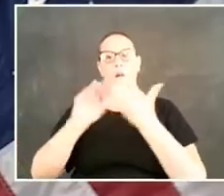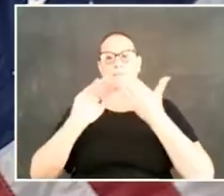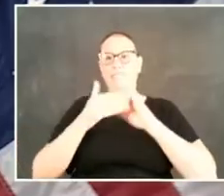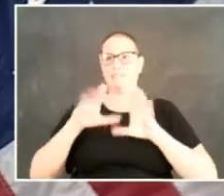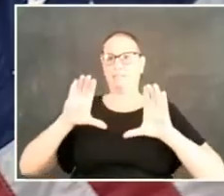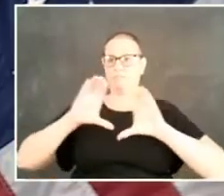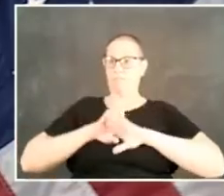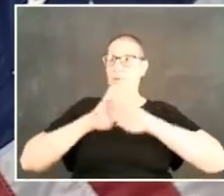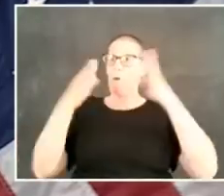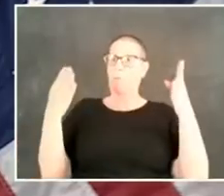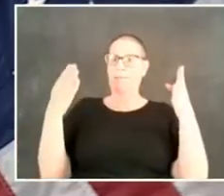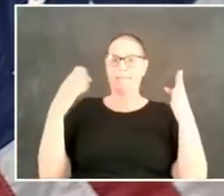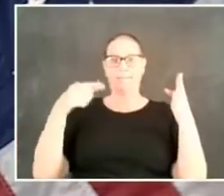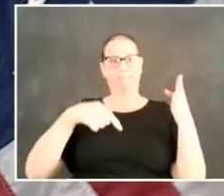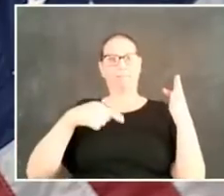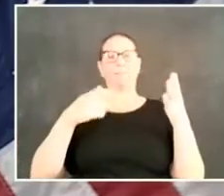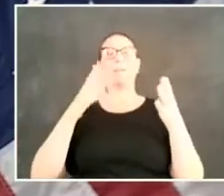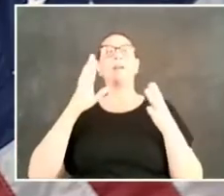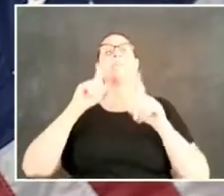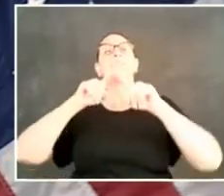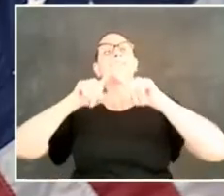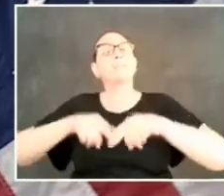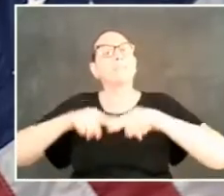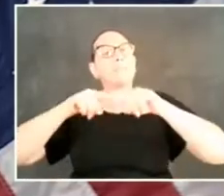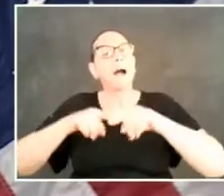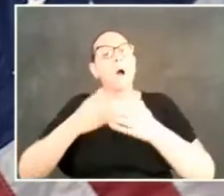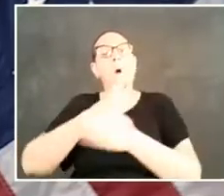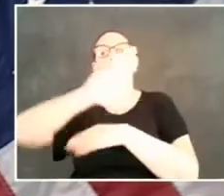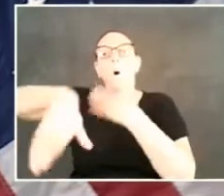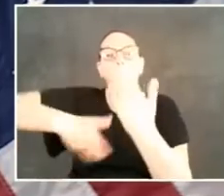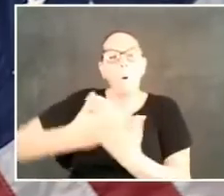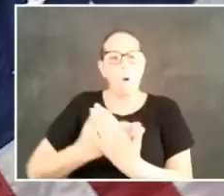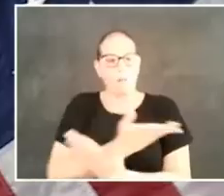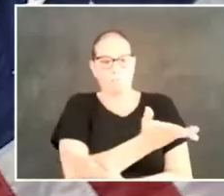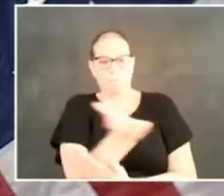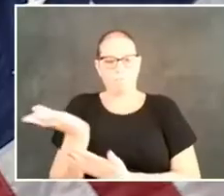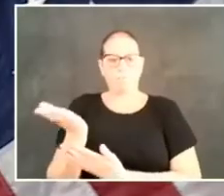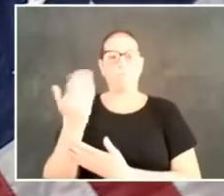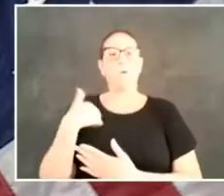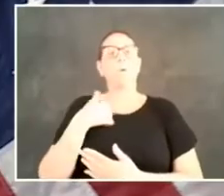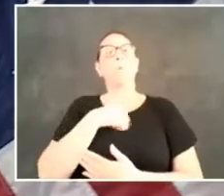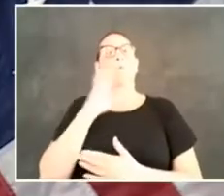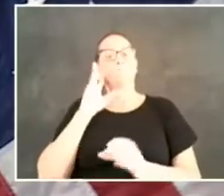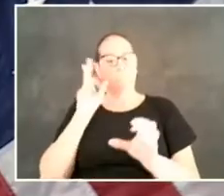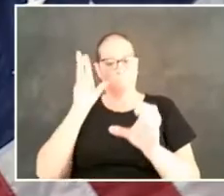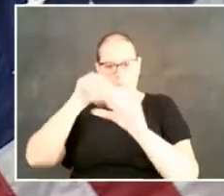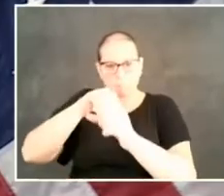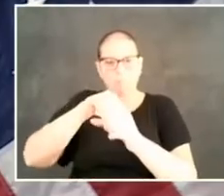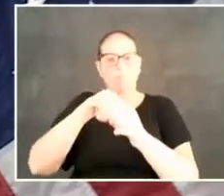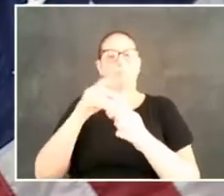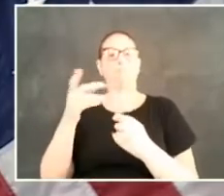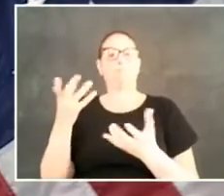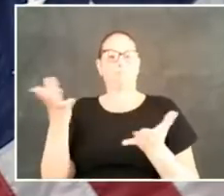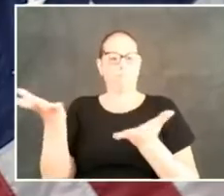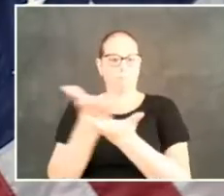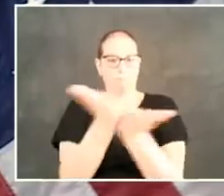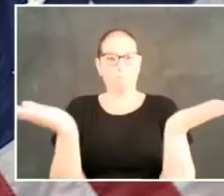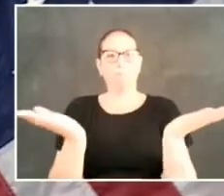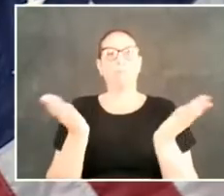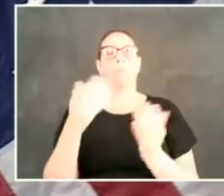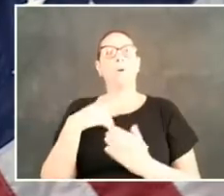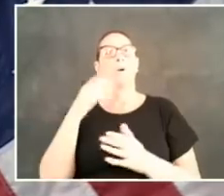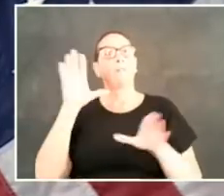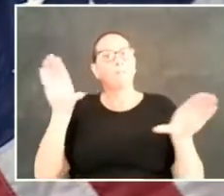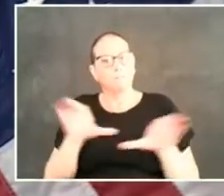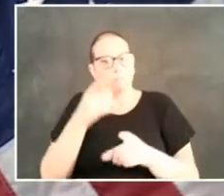the boomerang, we all participate in that. If we do it the right way, we can make sure that we come through this and